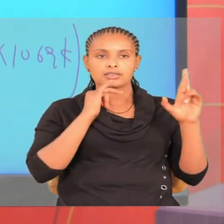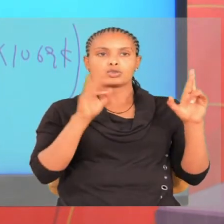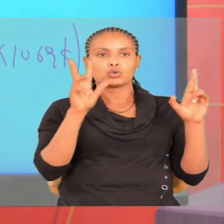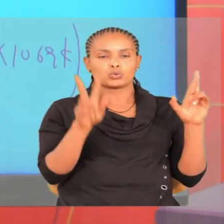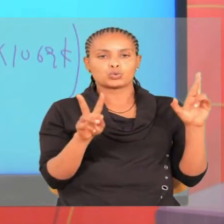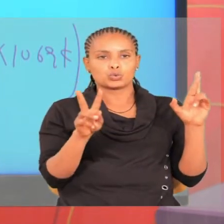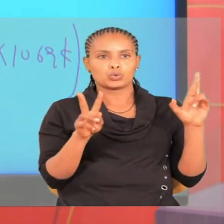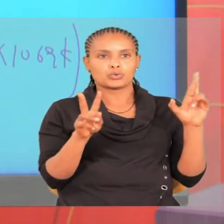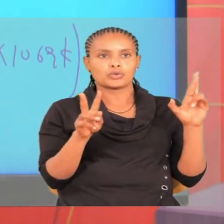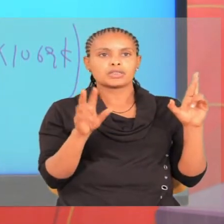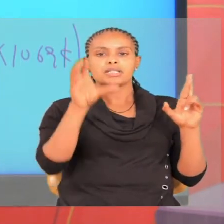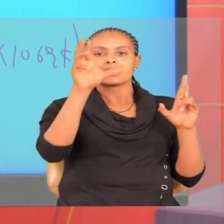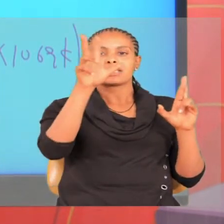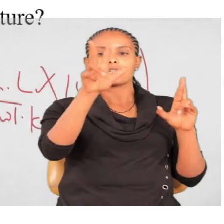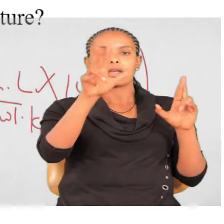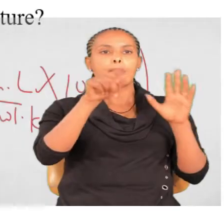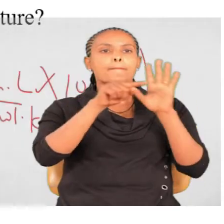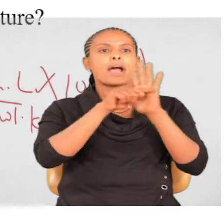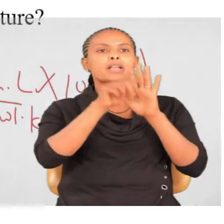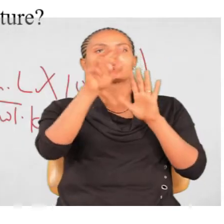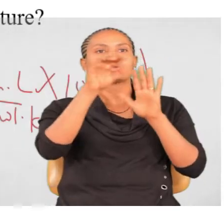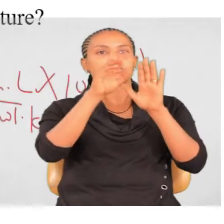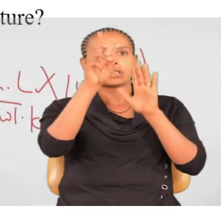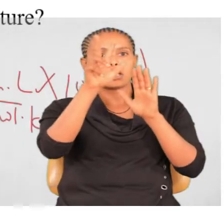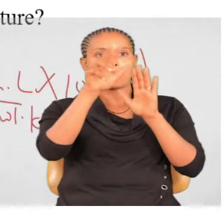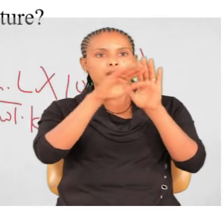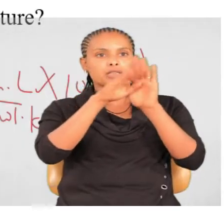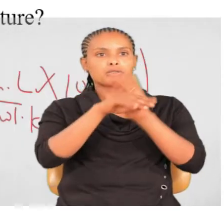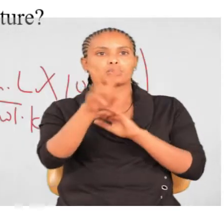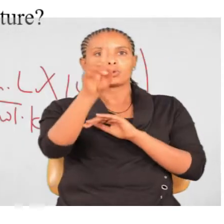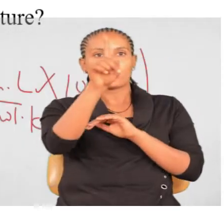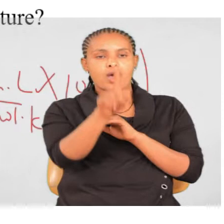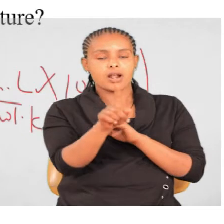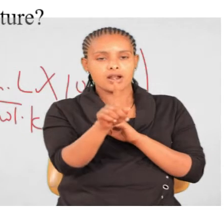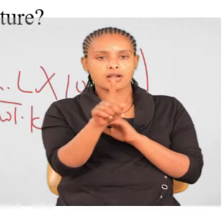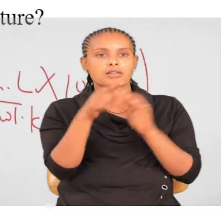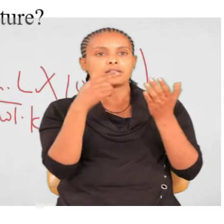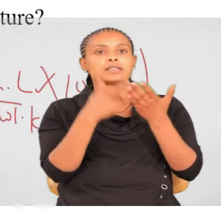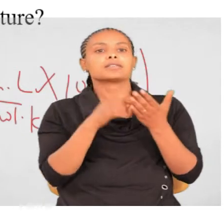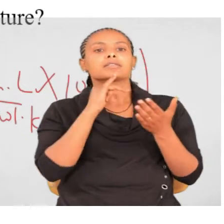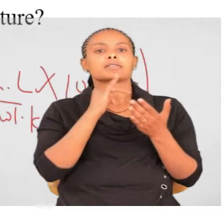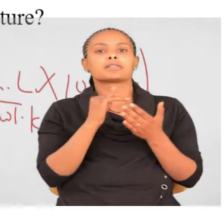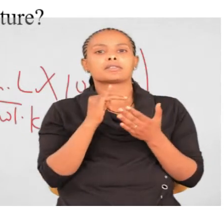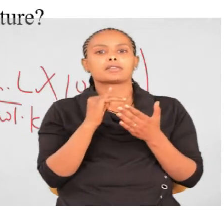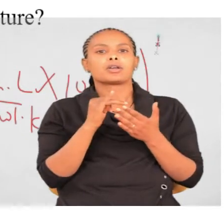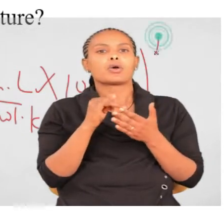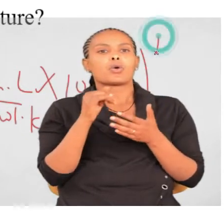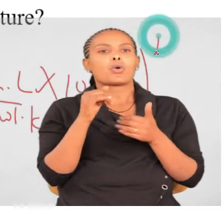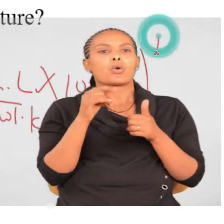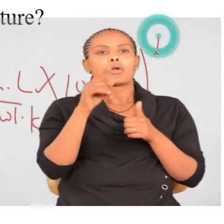See? 3 minus 2 is 1. Therefore, this is